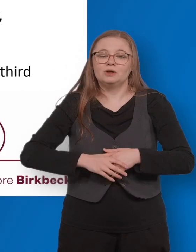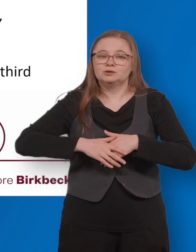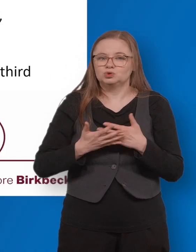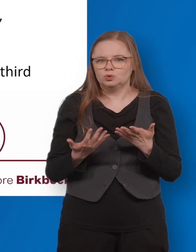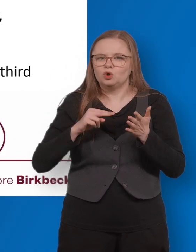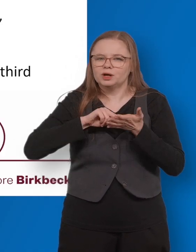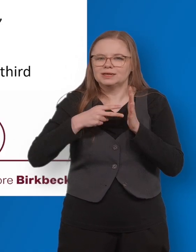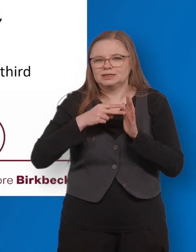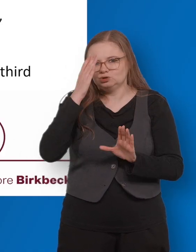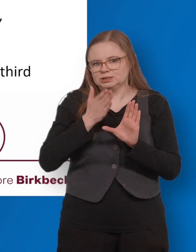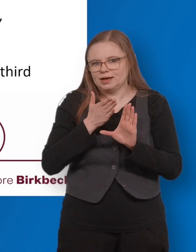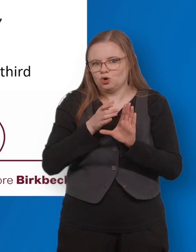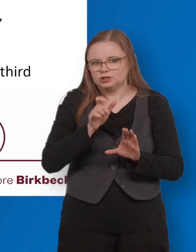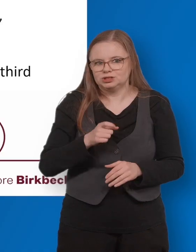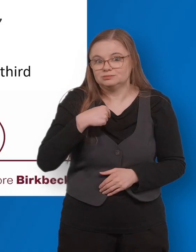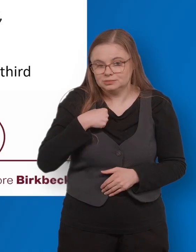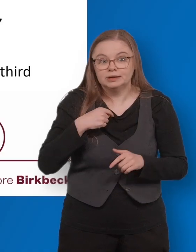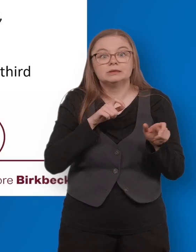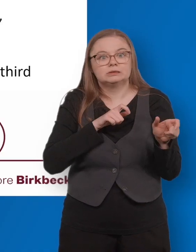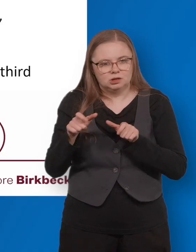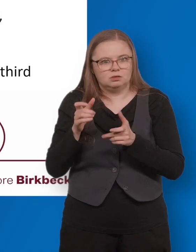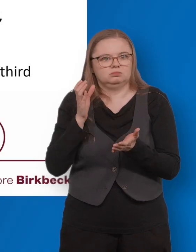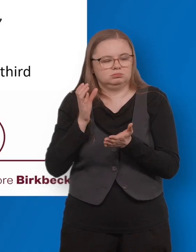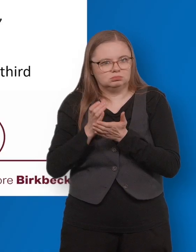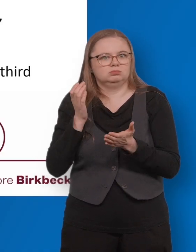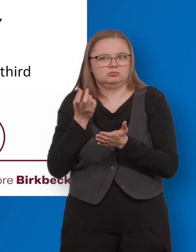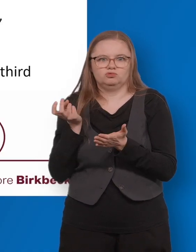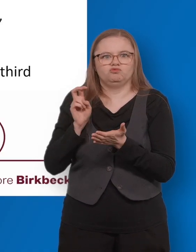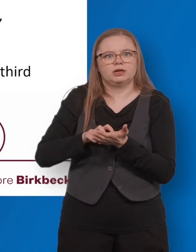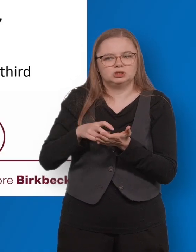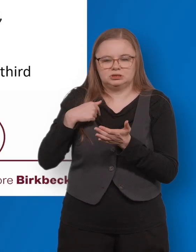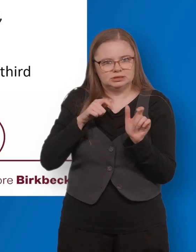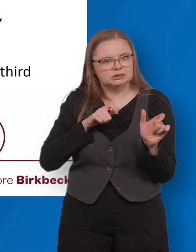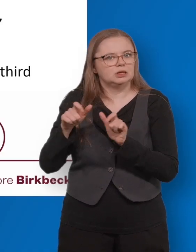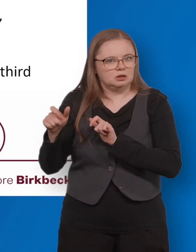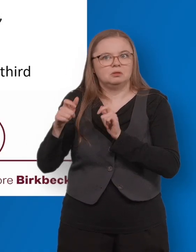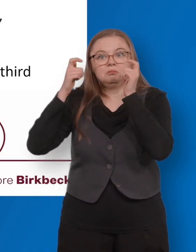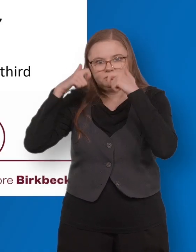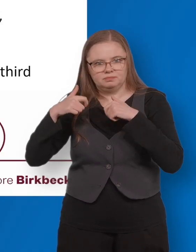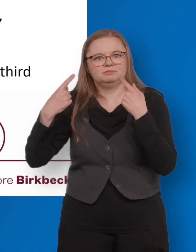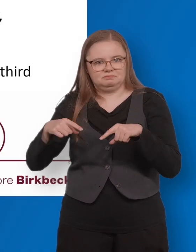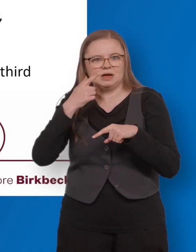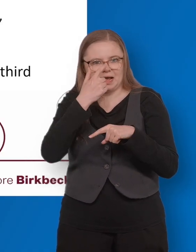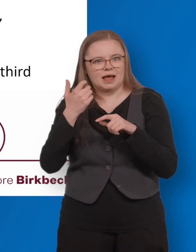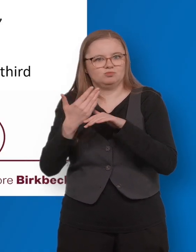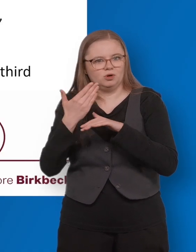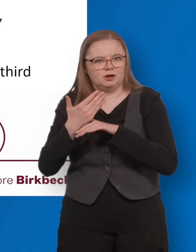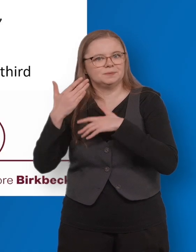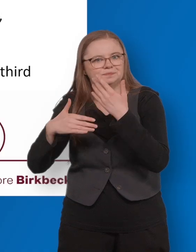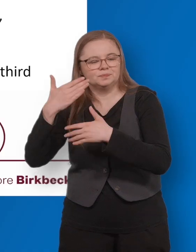organizational psychologist, and I'm still chartered, registered, and legally allowed to practice, yes, I work